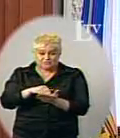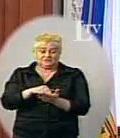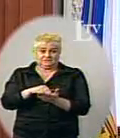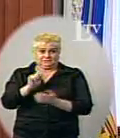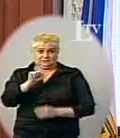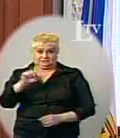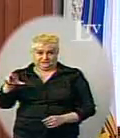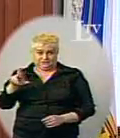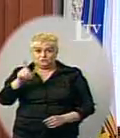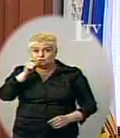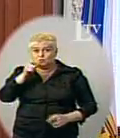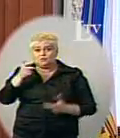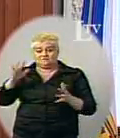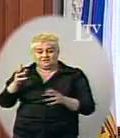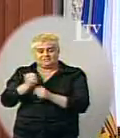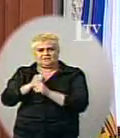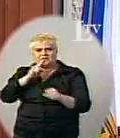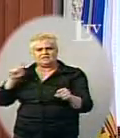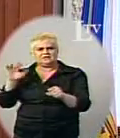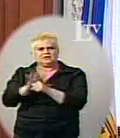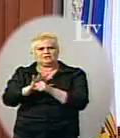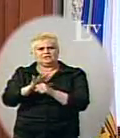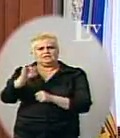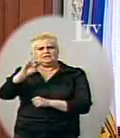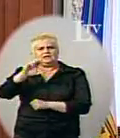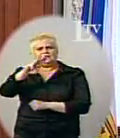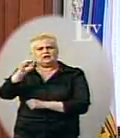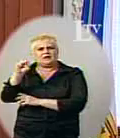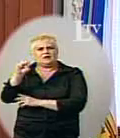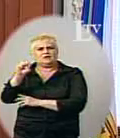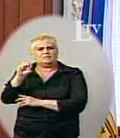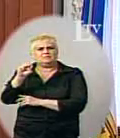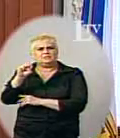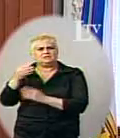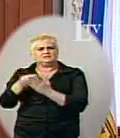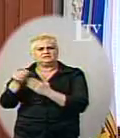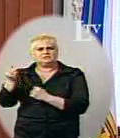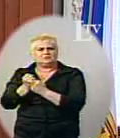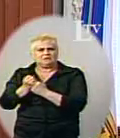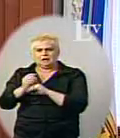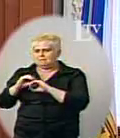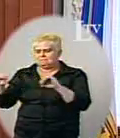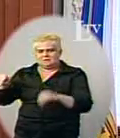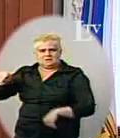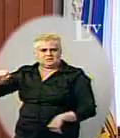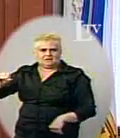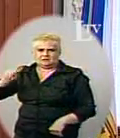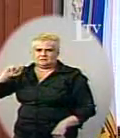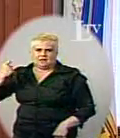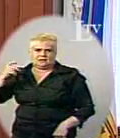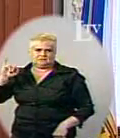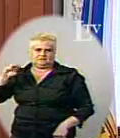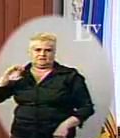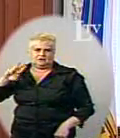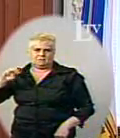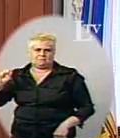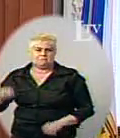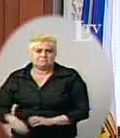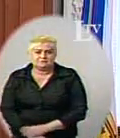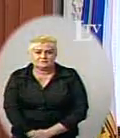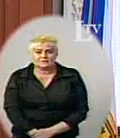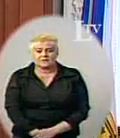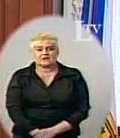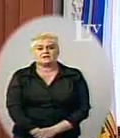receipt of the guaranteed income supplement pay no provincial income tax. Social